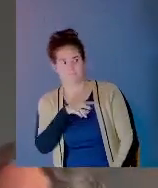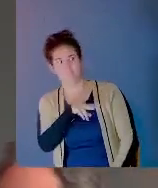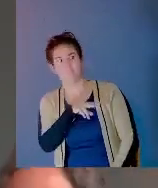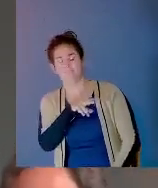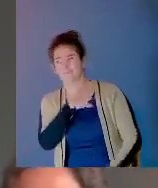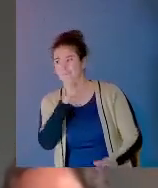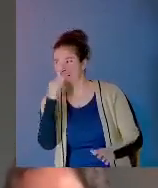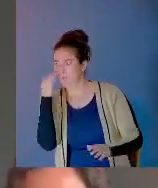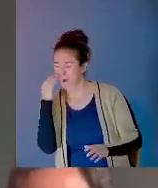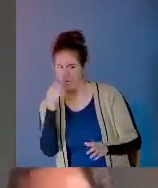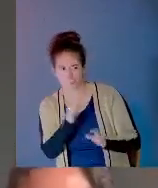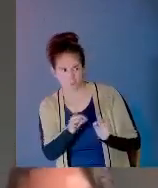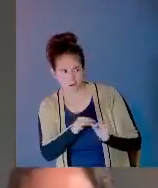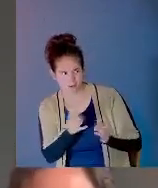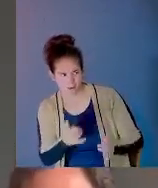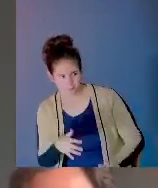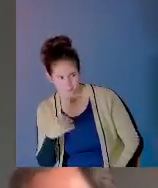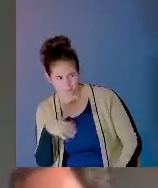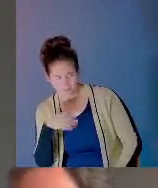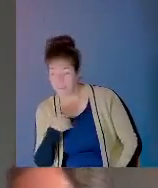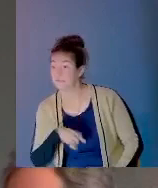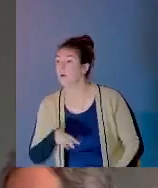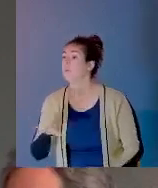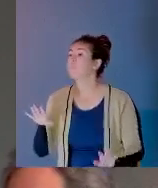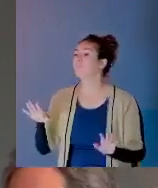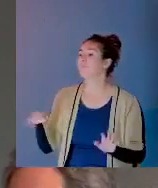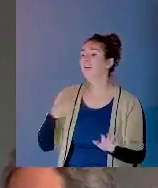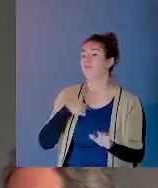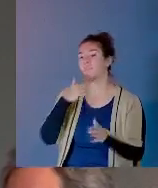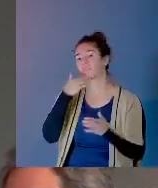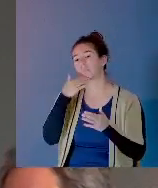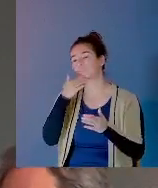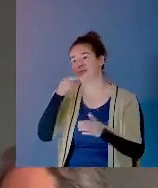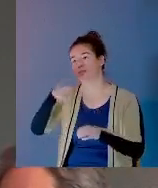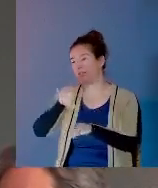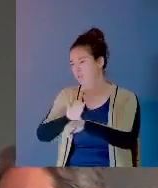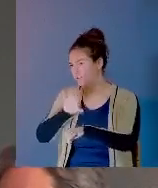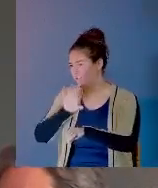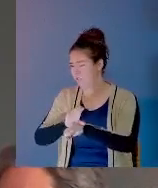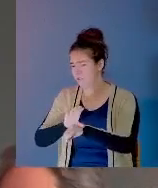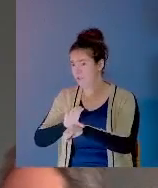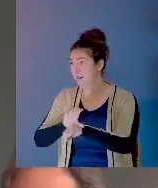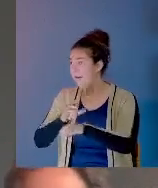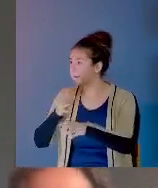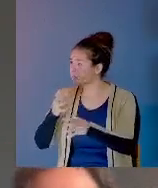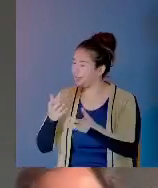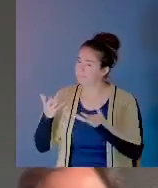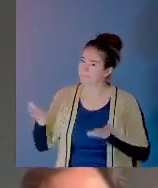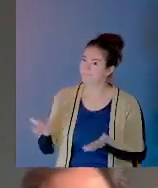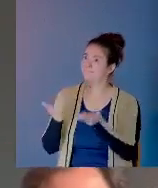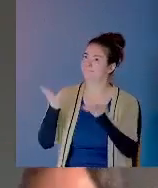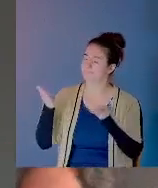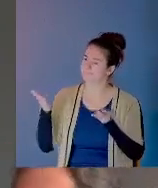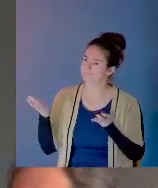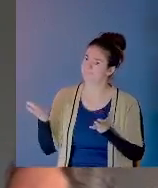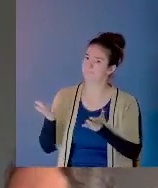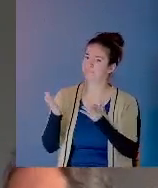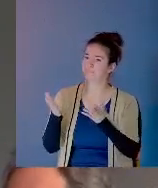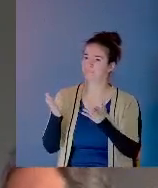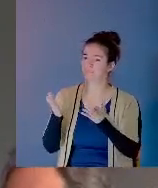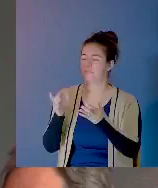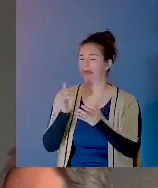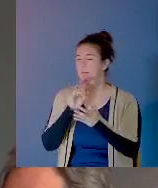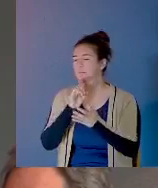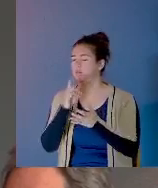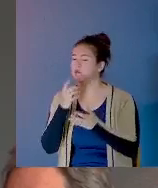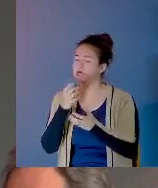so thankful for this church. I'm thankful for all that he's brought me through. And I just want to encourage everybody, you know, just really trust in